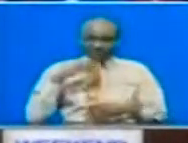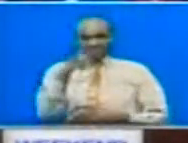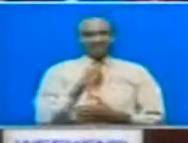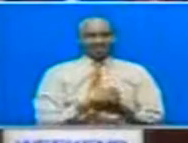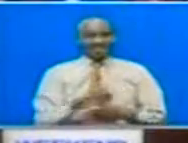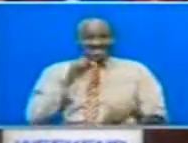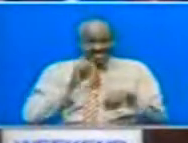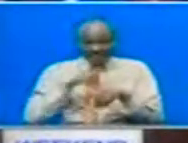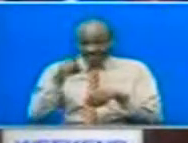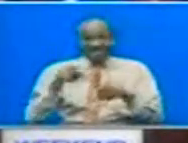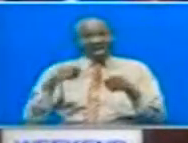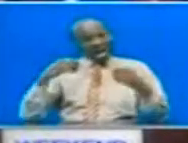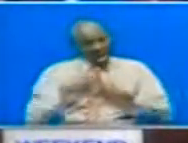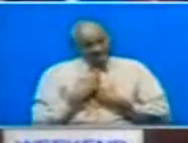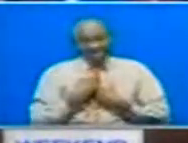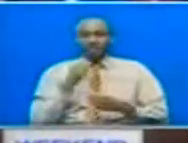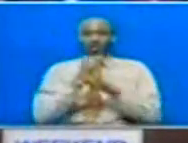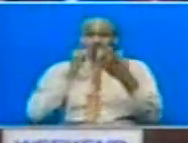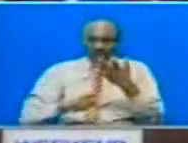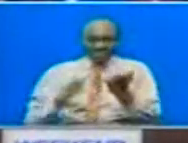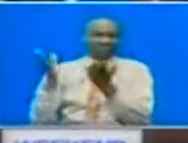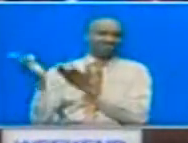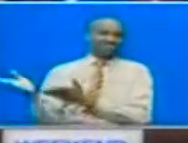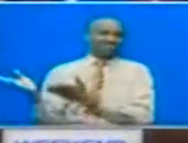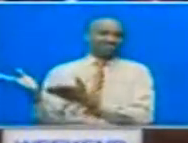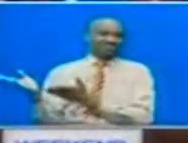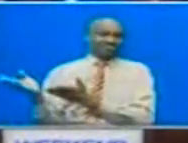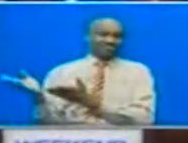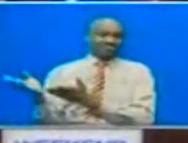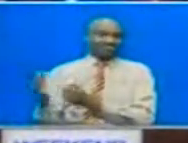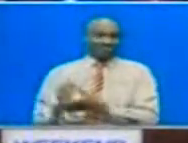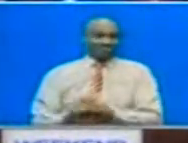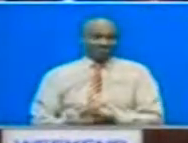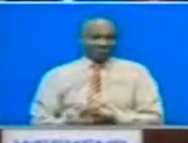When the talking became tedious, they did what came to them naturally.